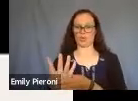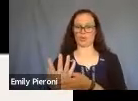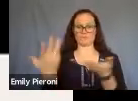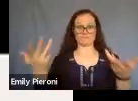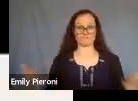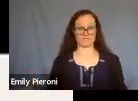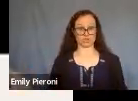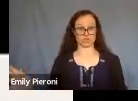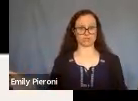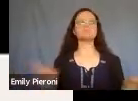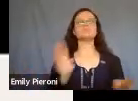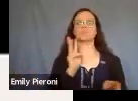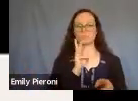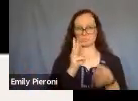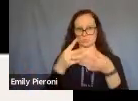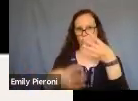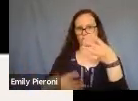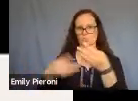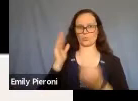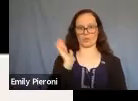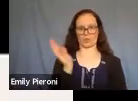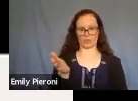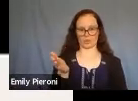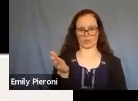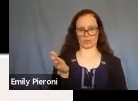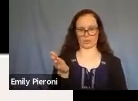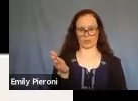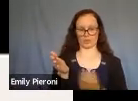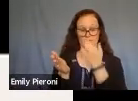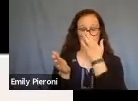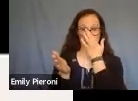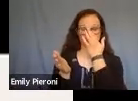placement of water, 1 gallon per hour. You can dial